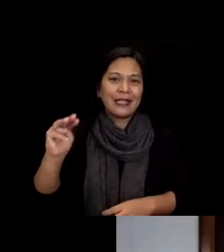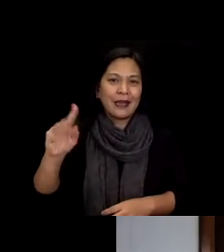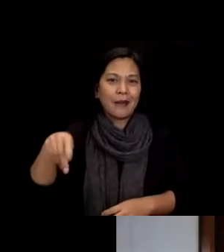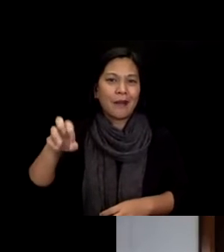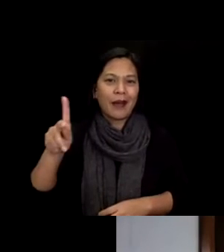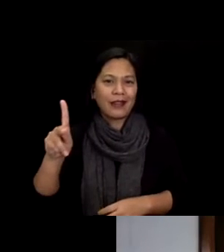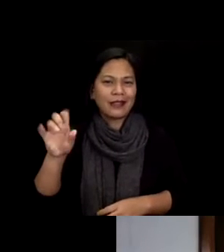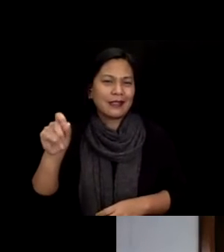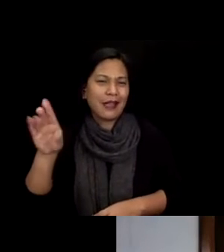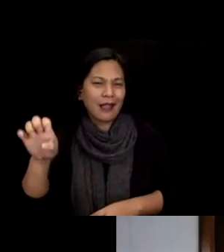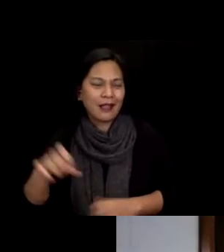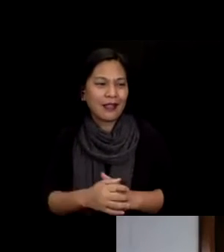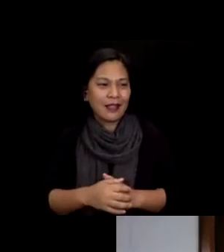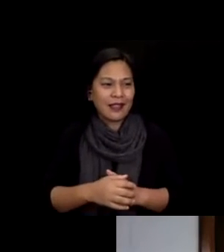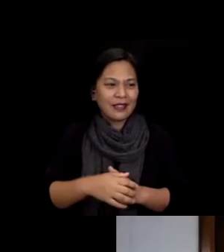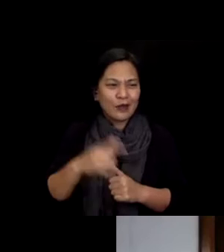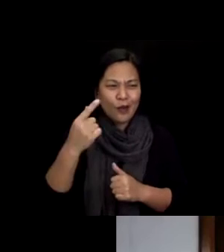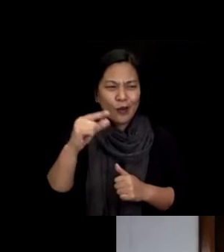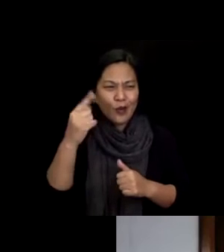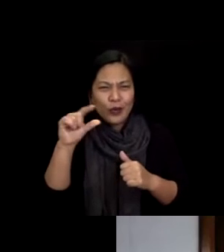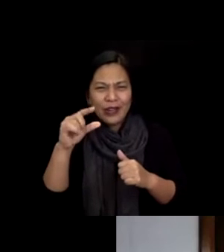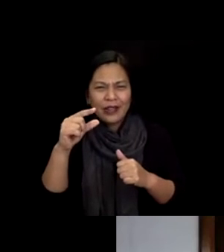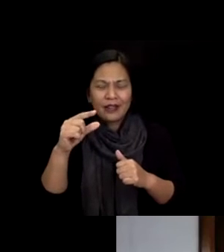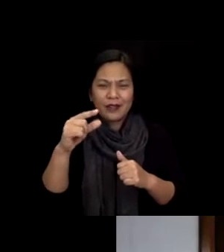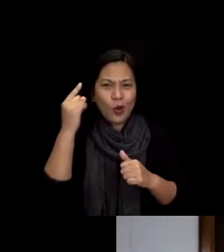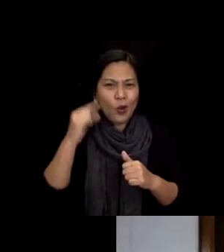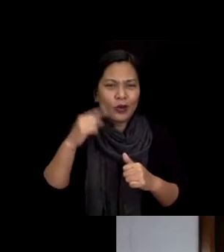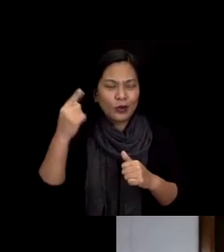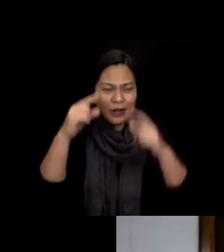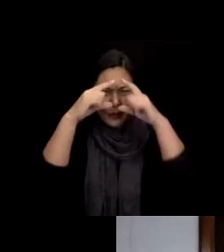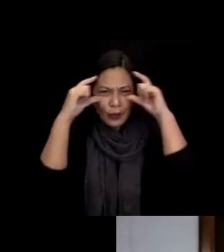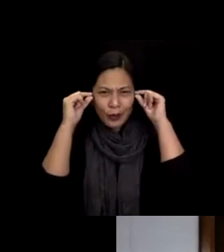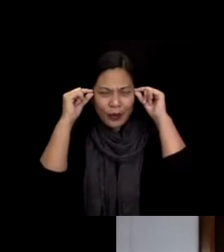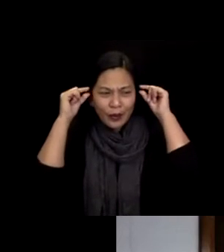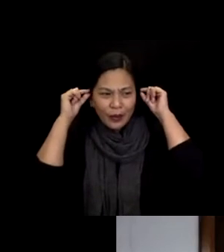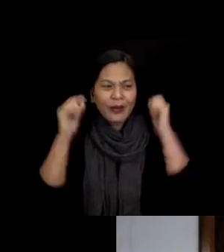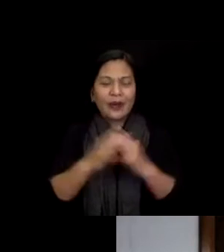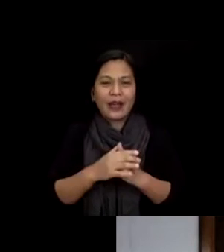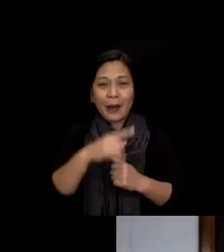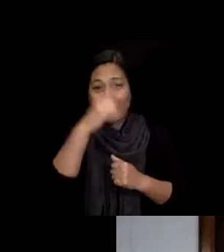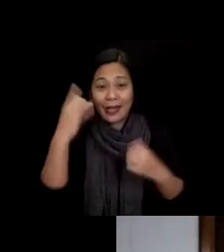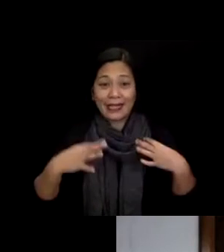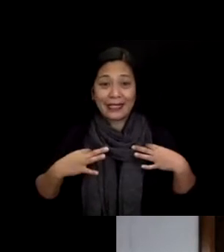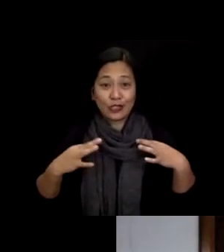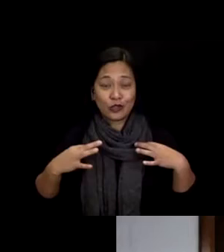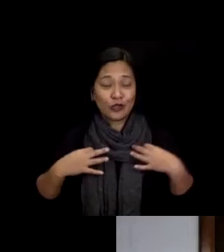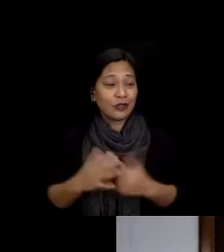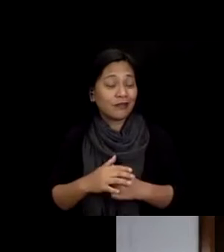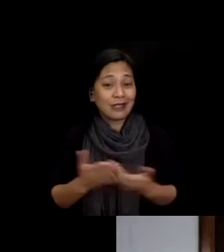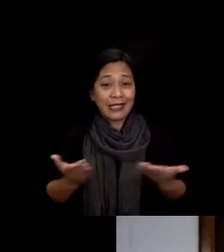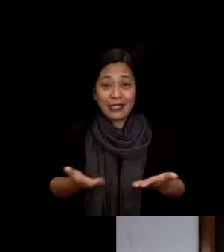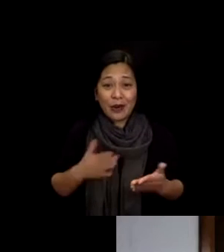that float on the frames. I'm wearing a black t-shirt and I'm in my living room. And yeah, just